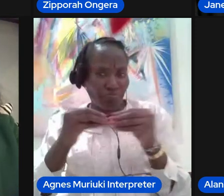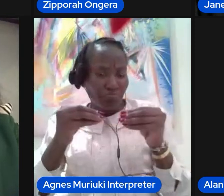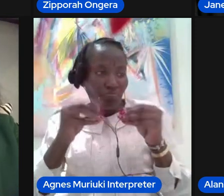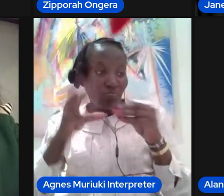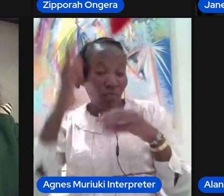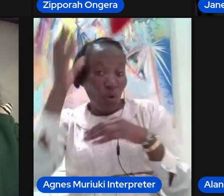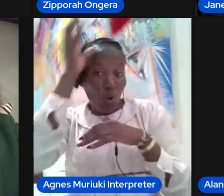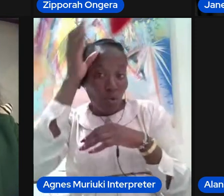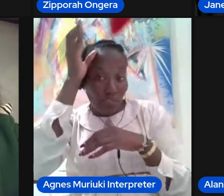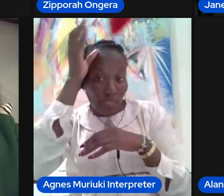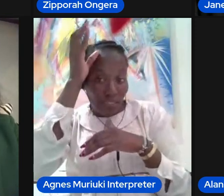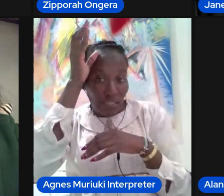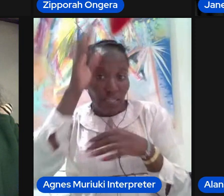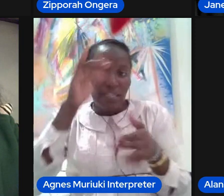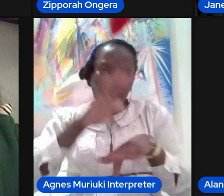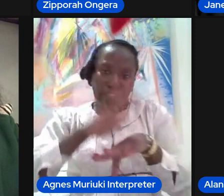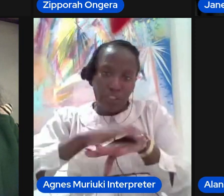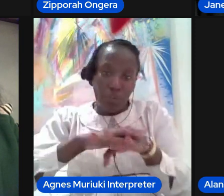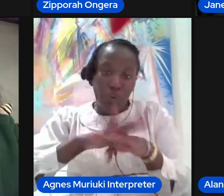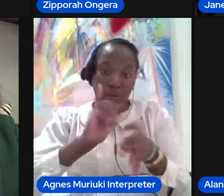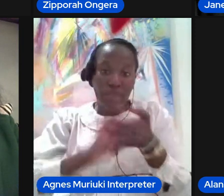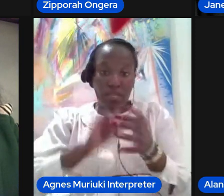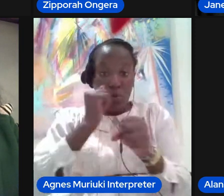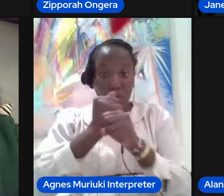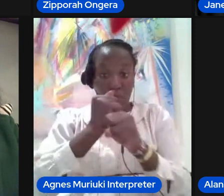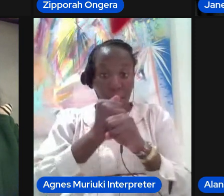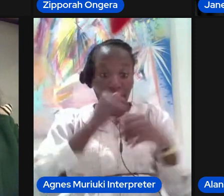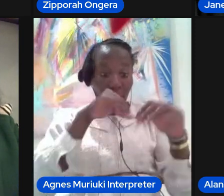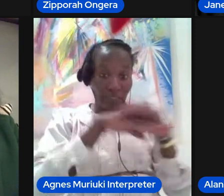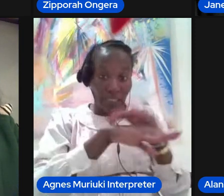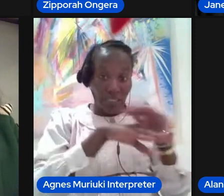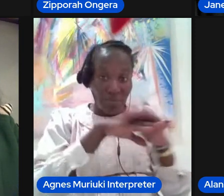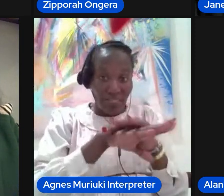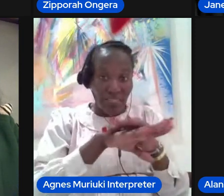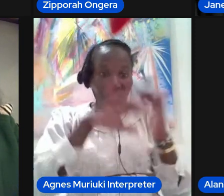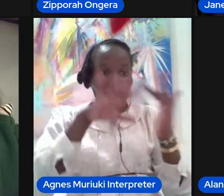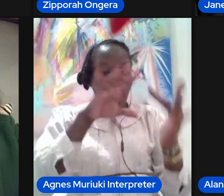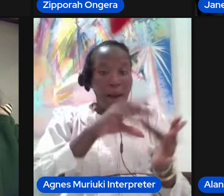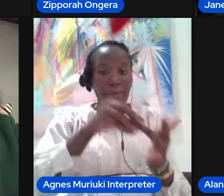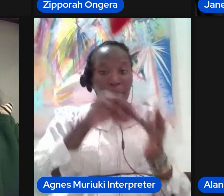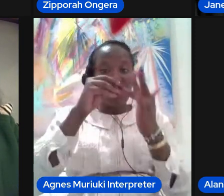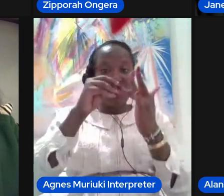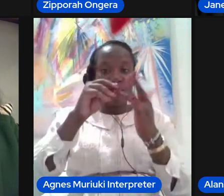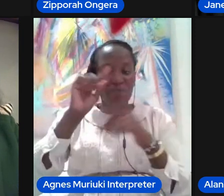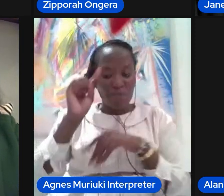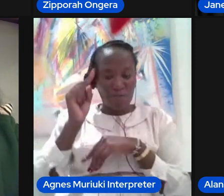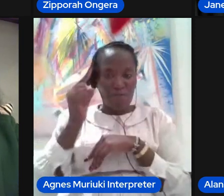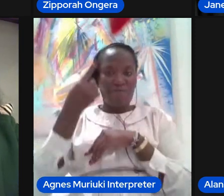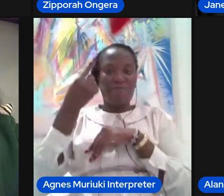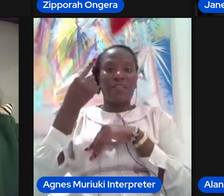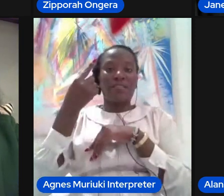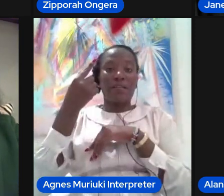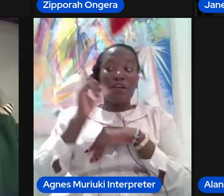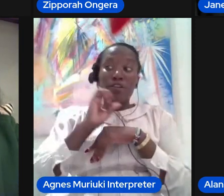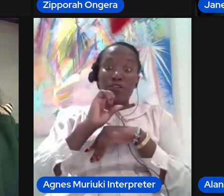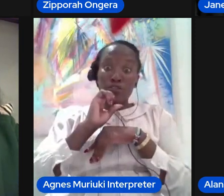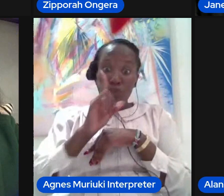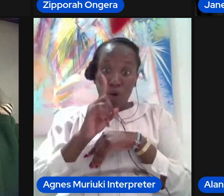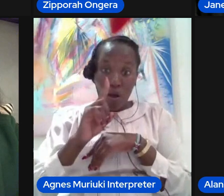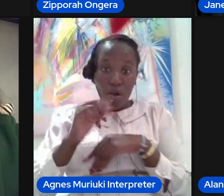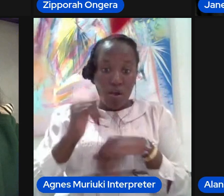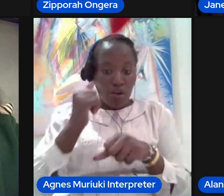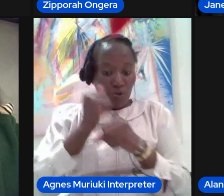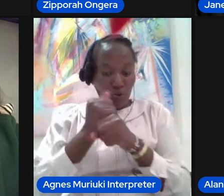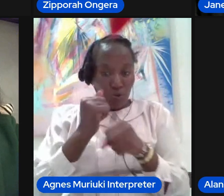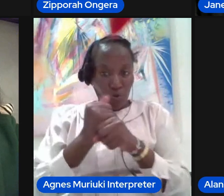a priority when we are doing the content, but not an afterthought, and you do it after you have done your content, like